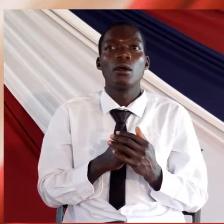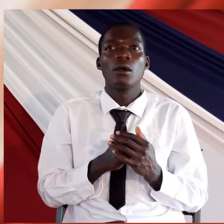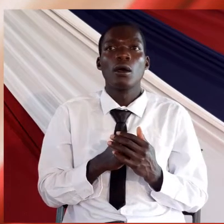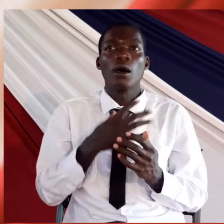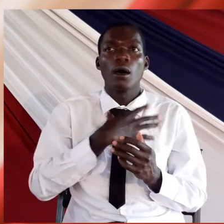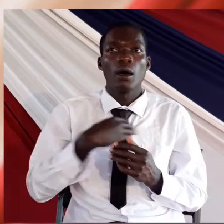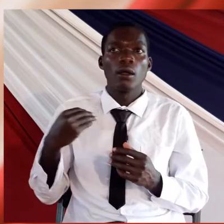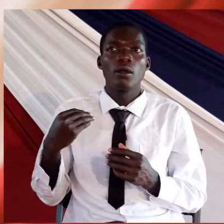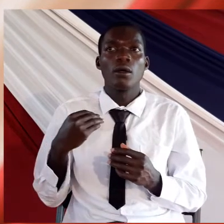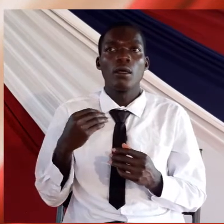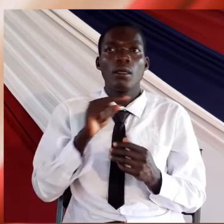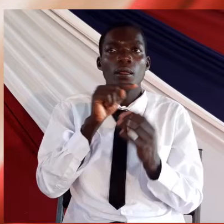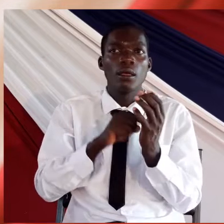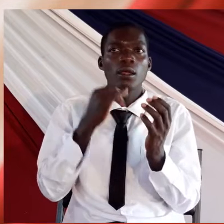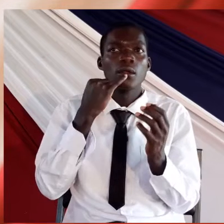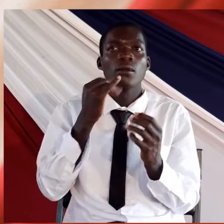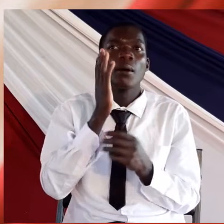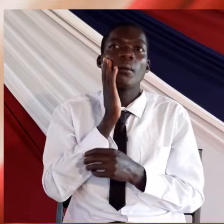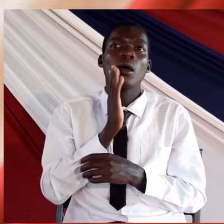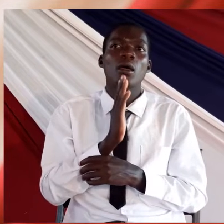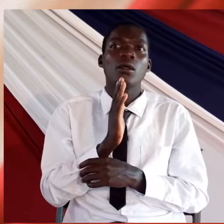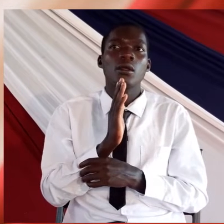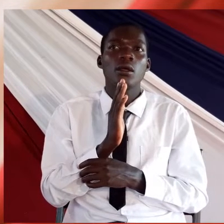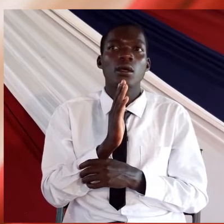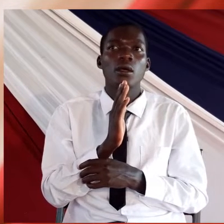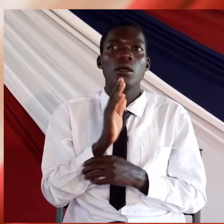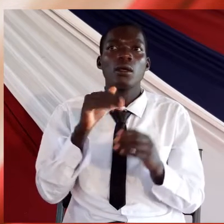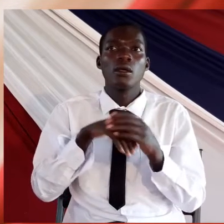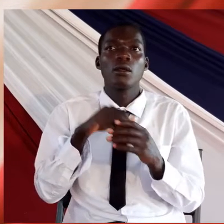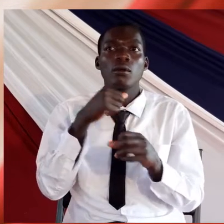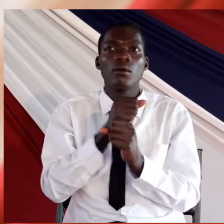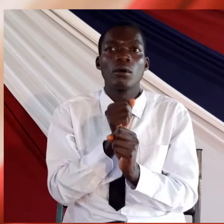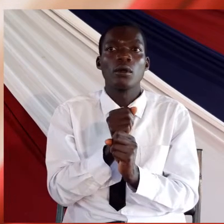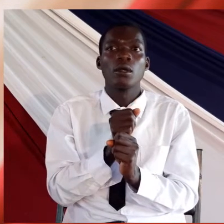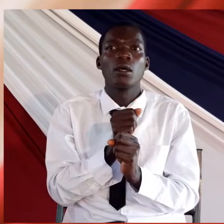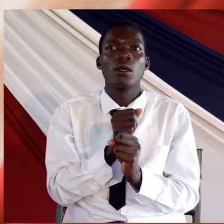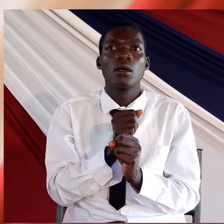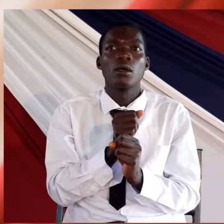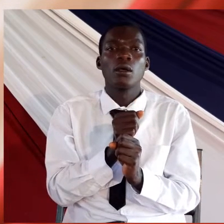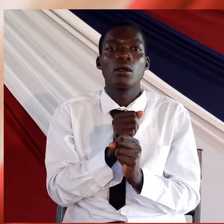And these were meant for his own glory.